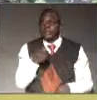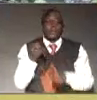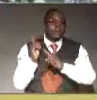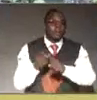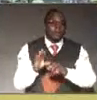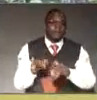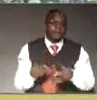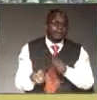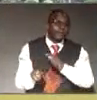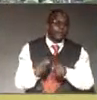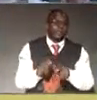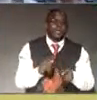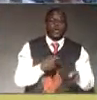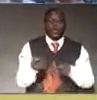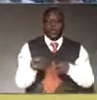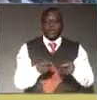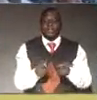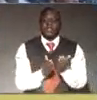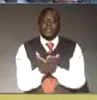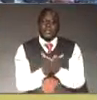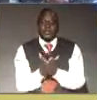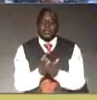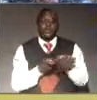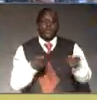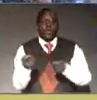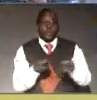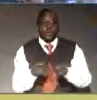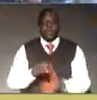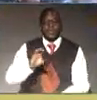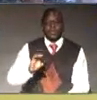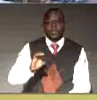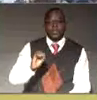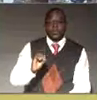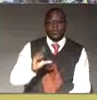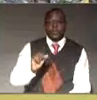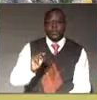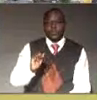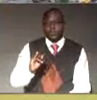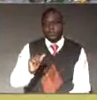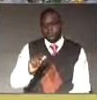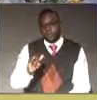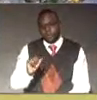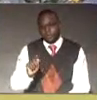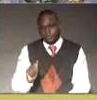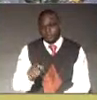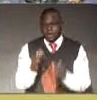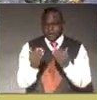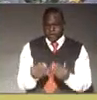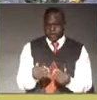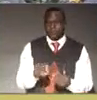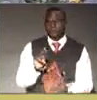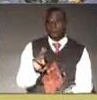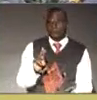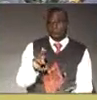colonial army serving the interests of the colonialists, the National Resistance Army, NRA, now